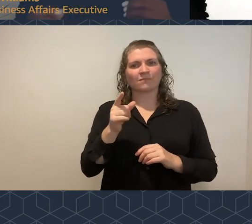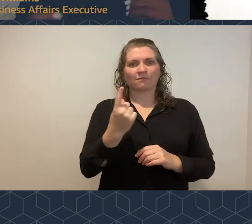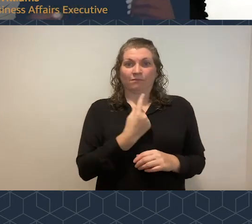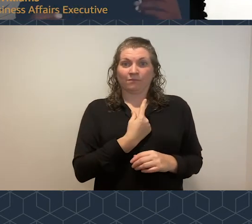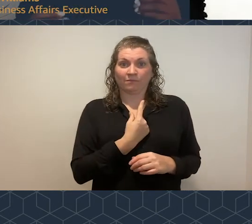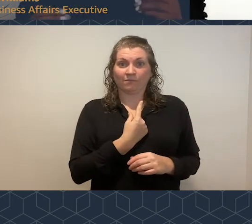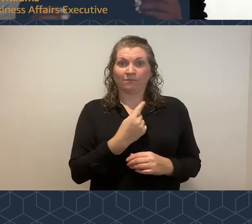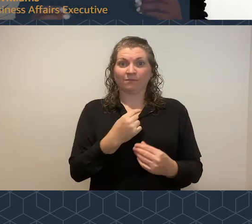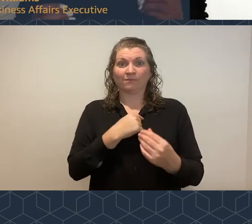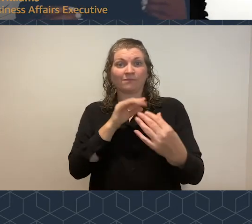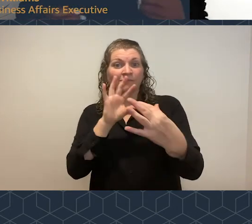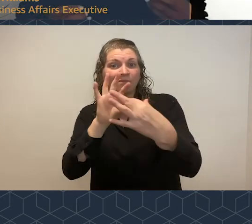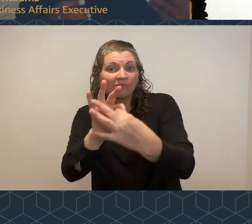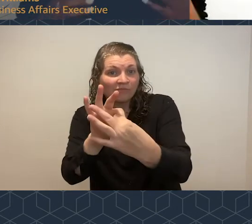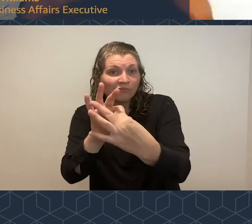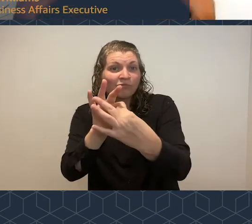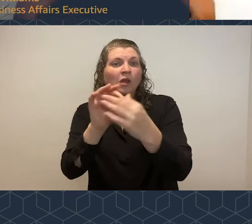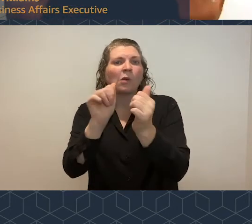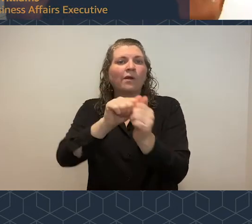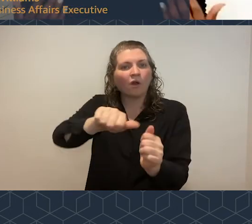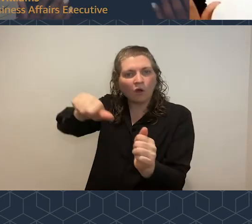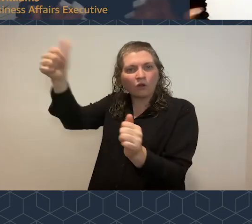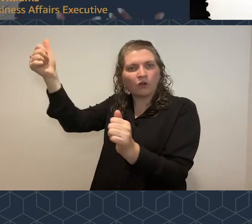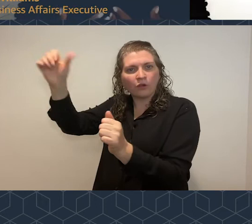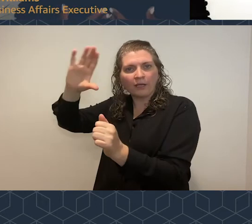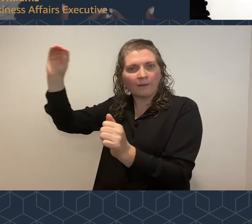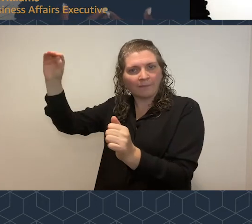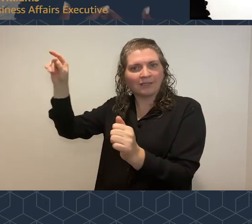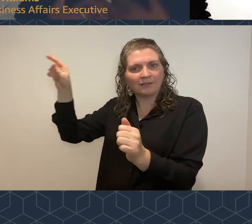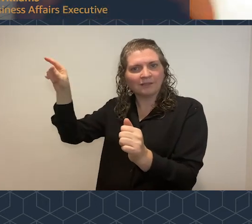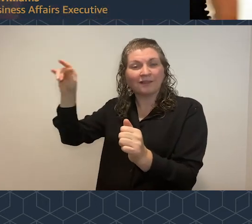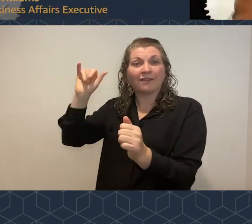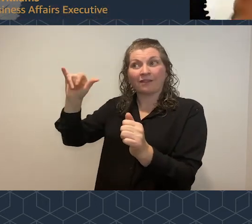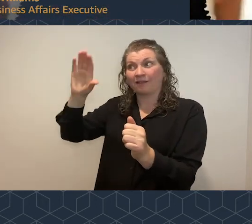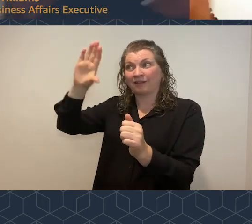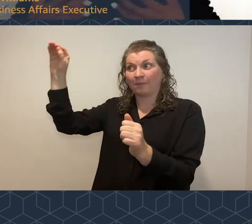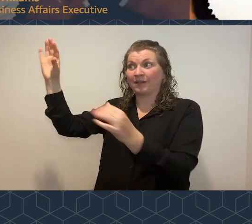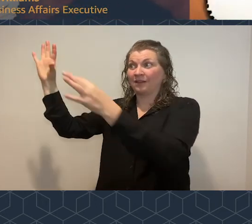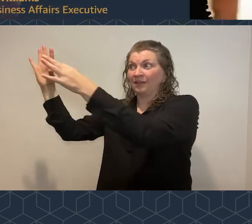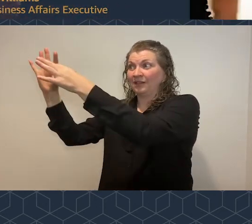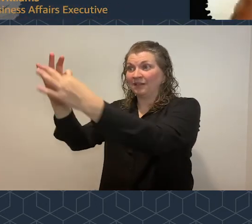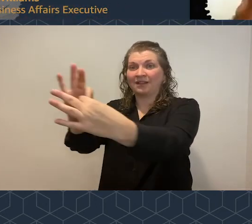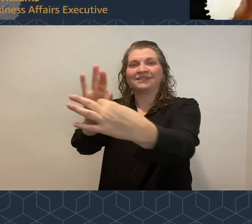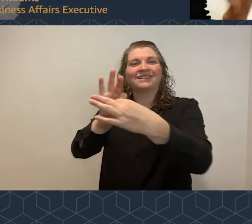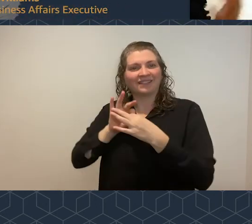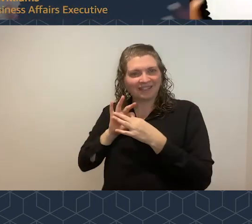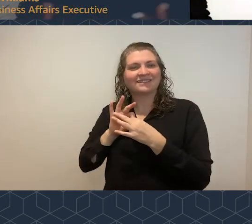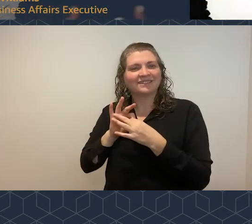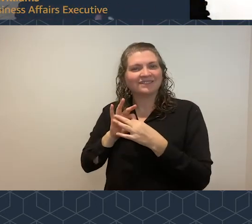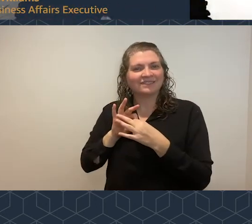and Amazon was something particularly that I had to think about, because we think of Amazon as this big,